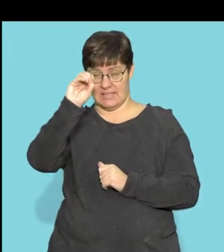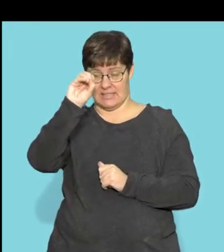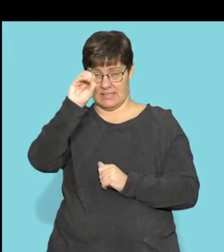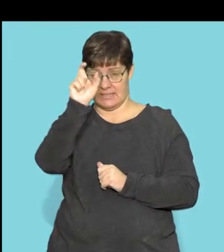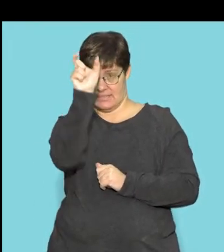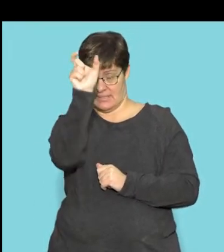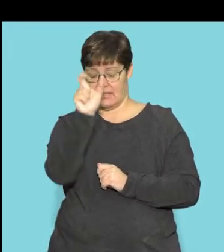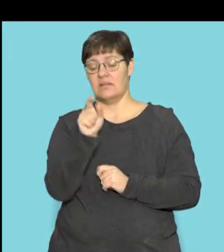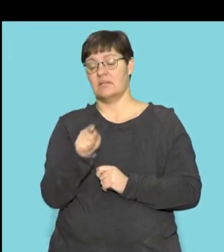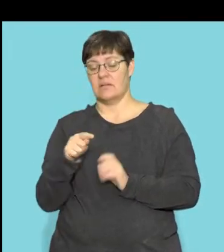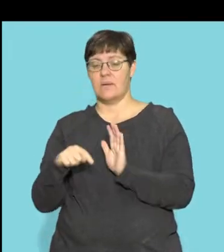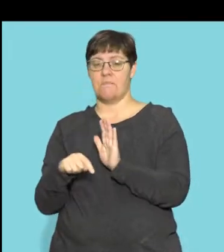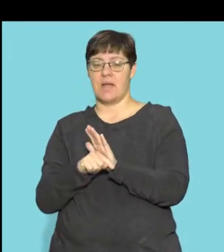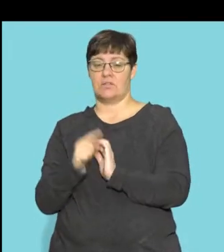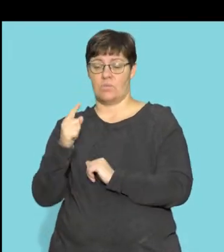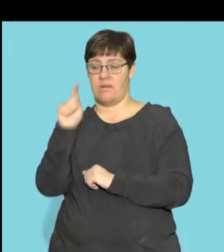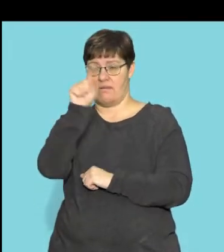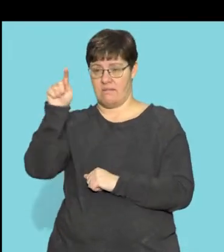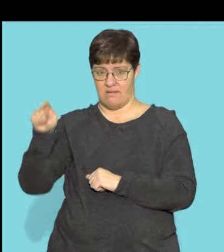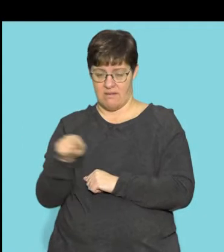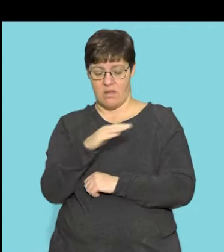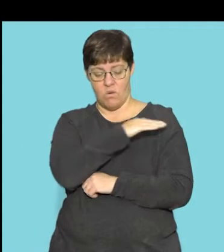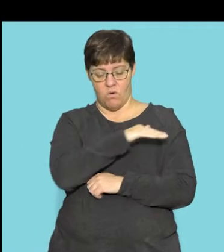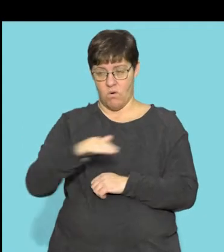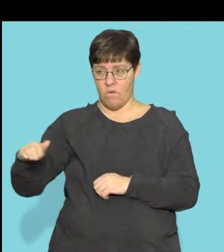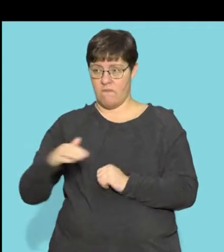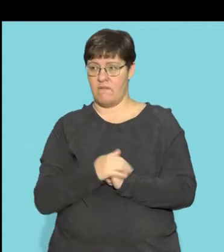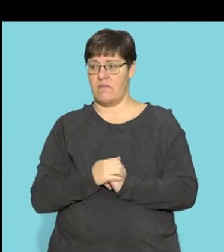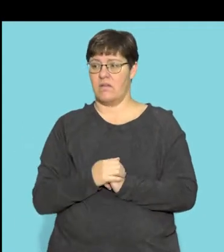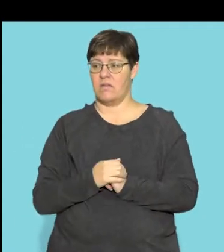then minus 1, and that's a constant, divided by